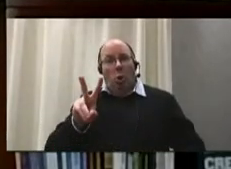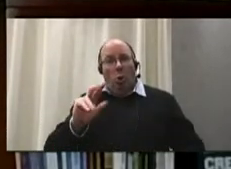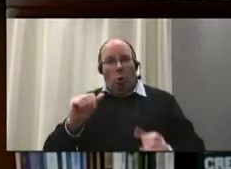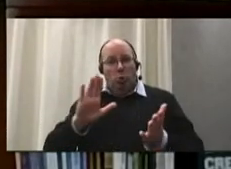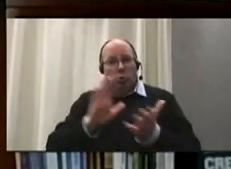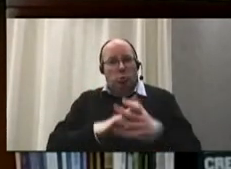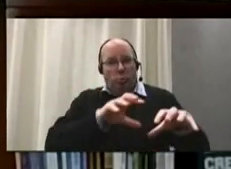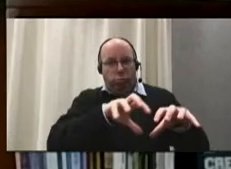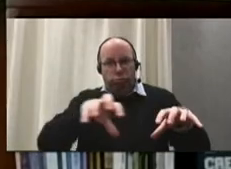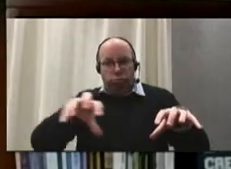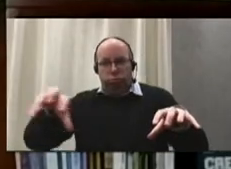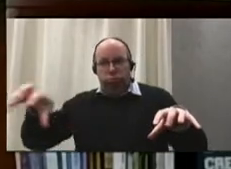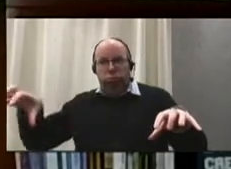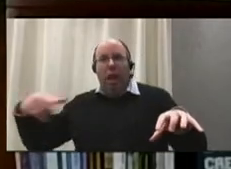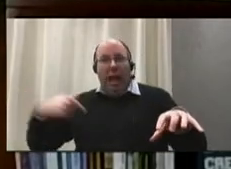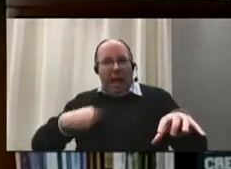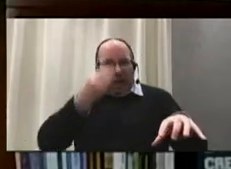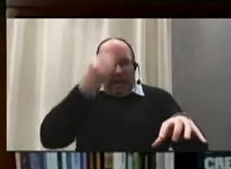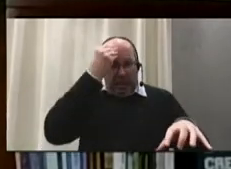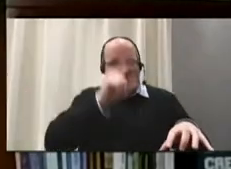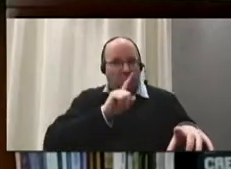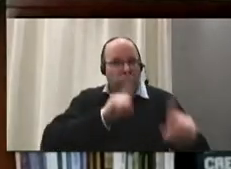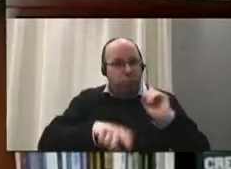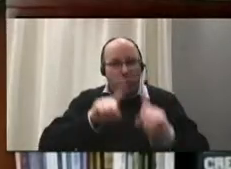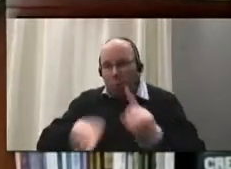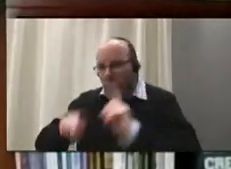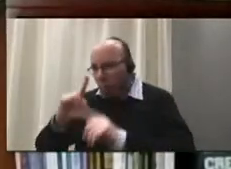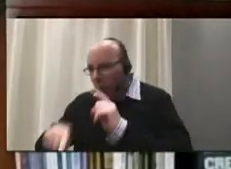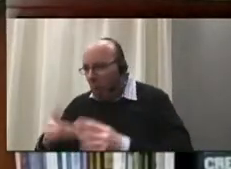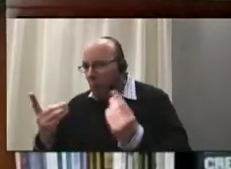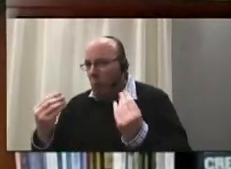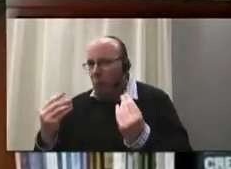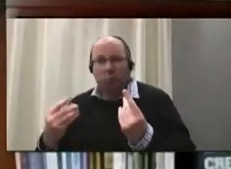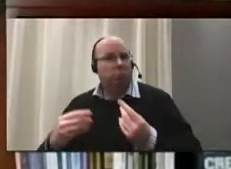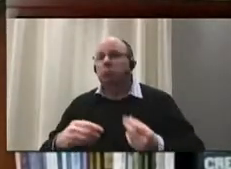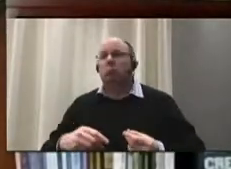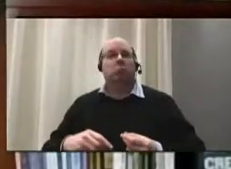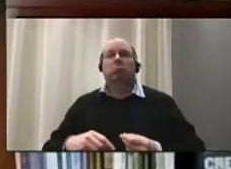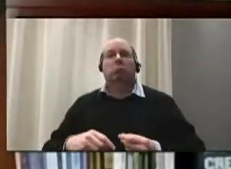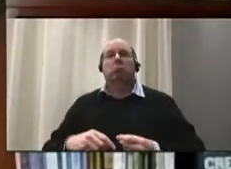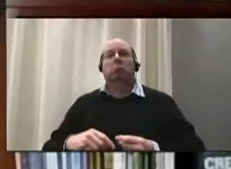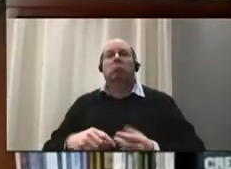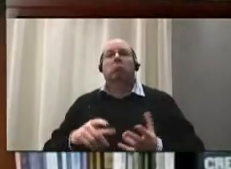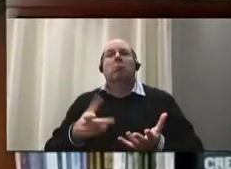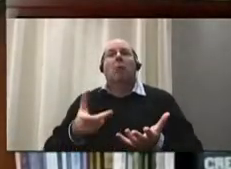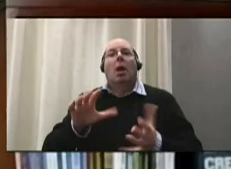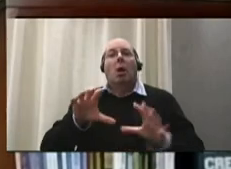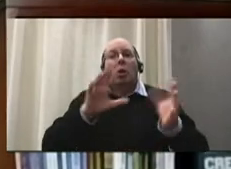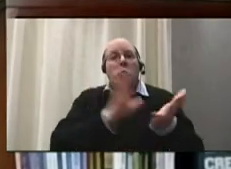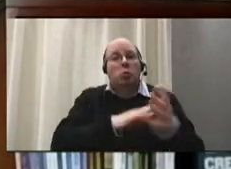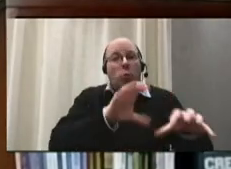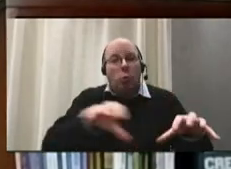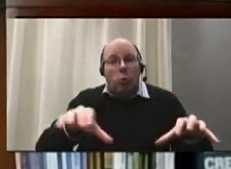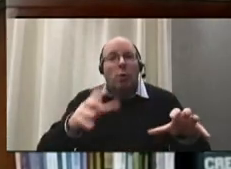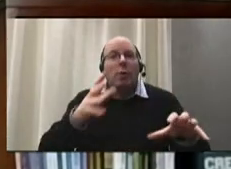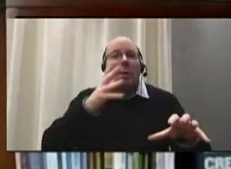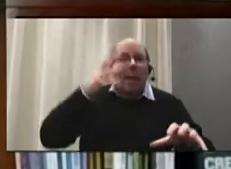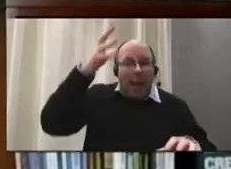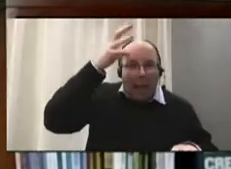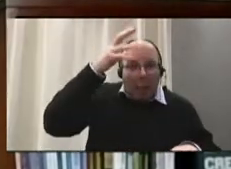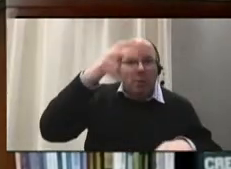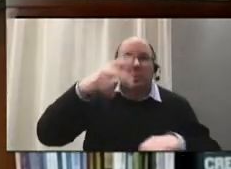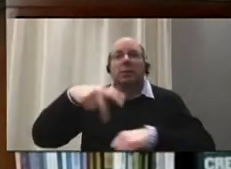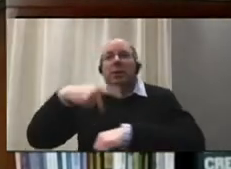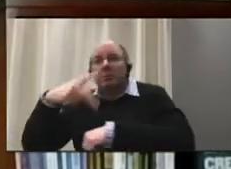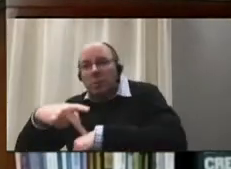is to have a collection of those who are in that school, parents, the principals, the staff who represent teachers,